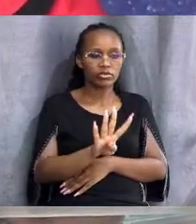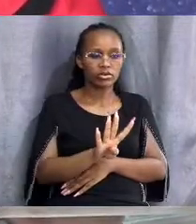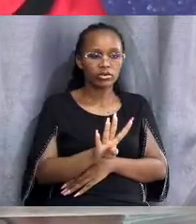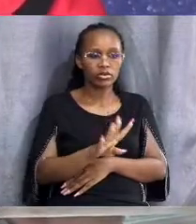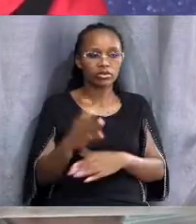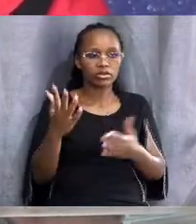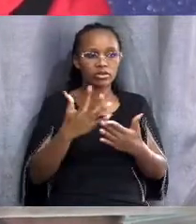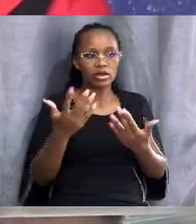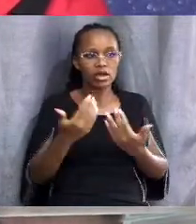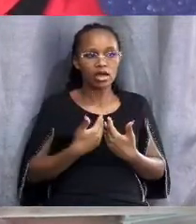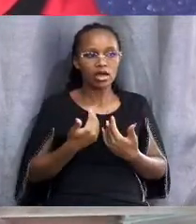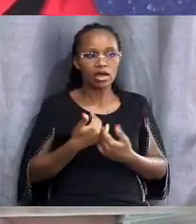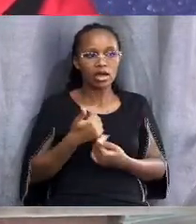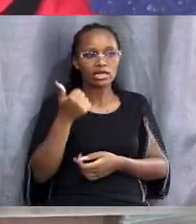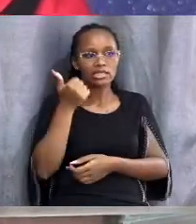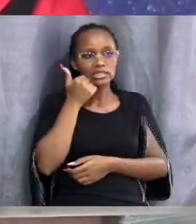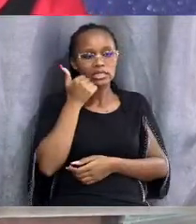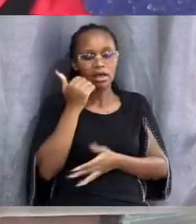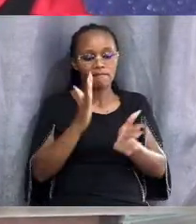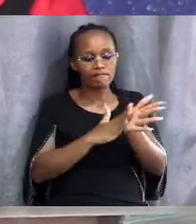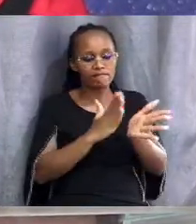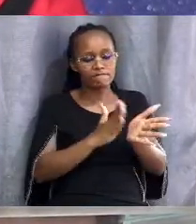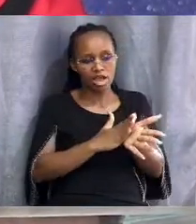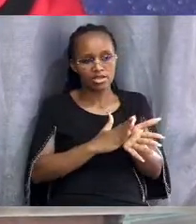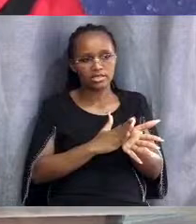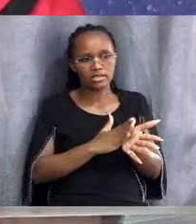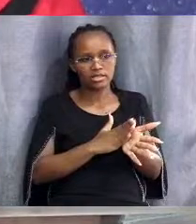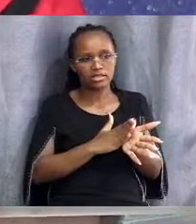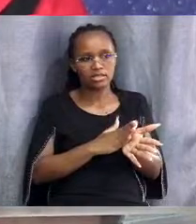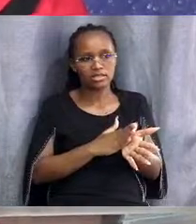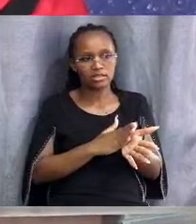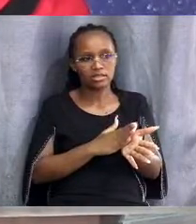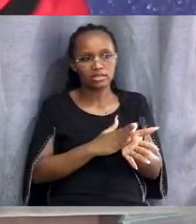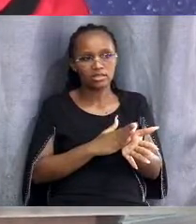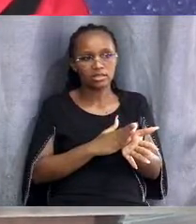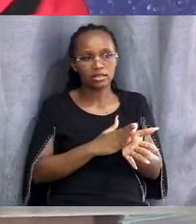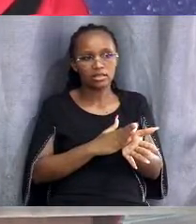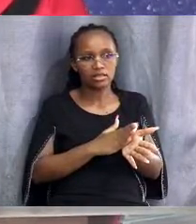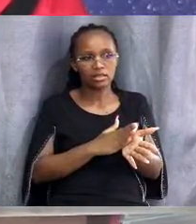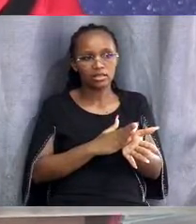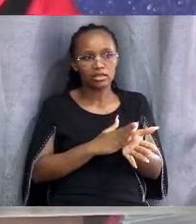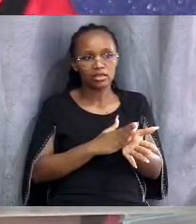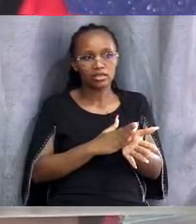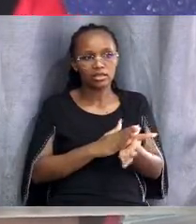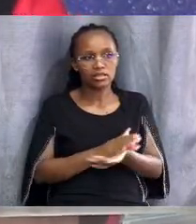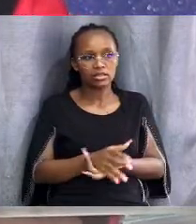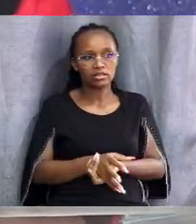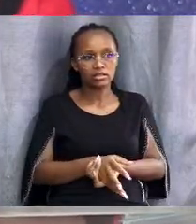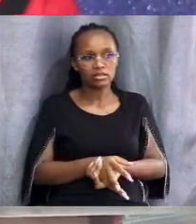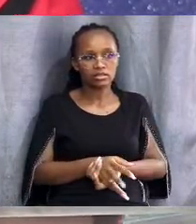2024. Rireanyi tirone doaria na ihenya. Melvin Njoroge Murage.